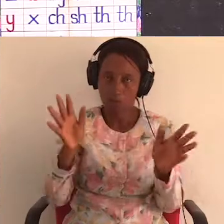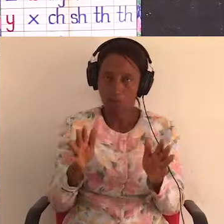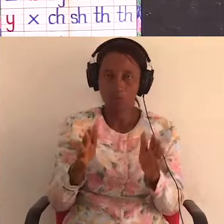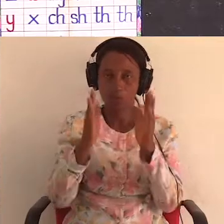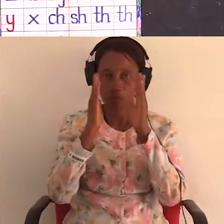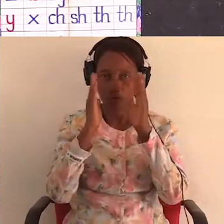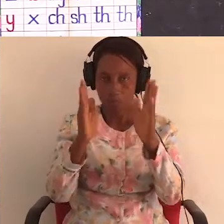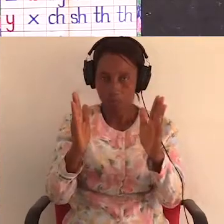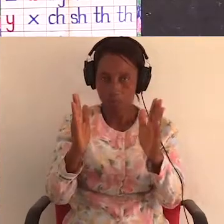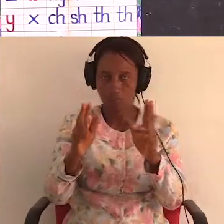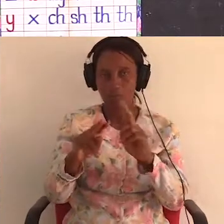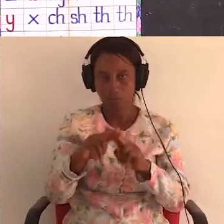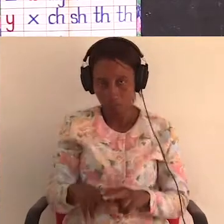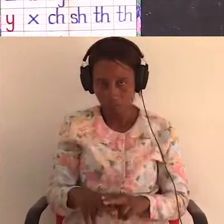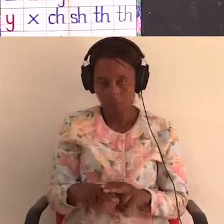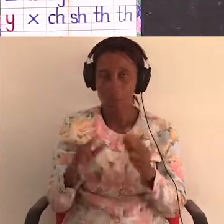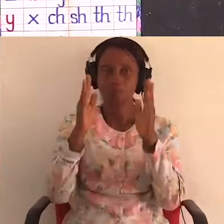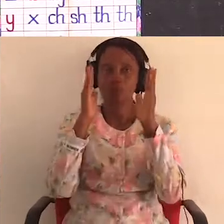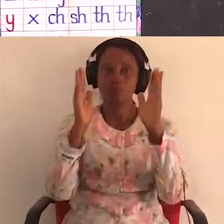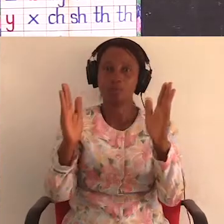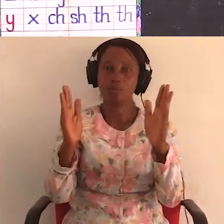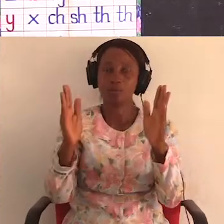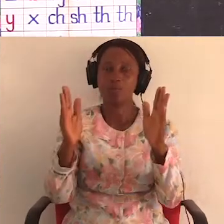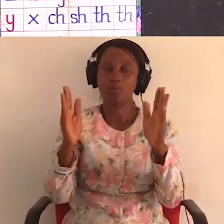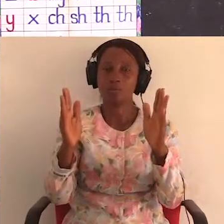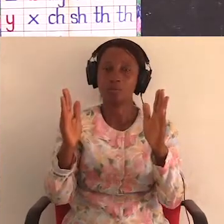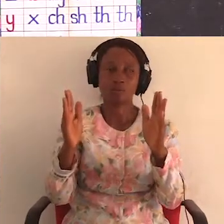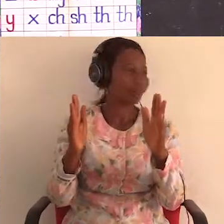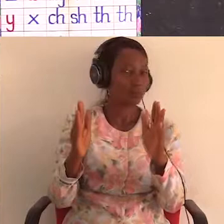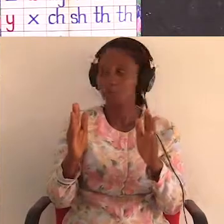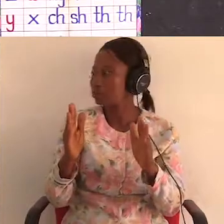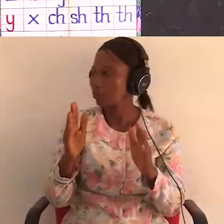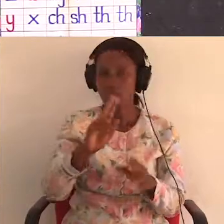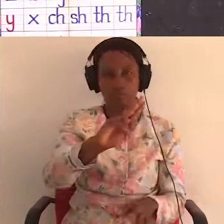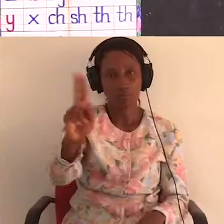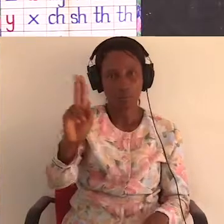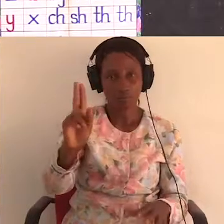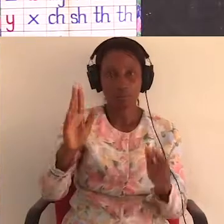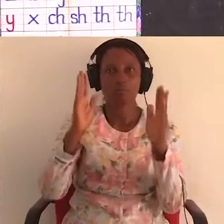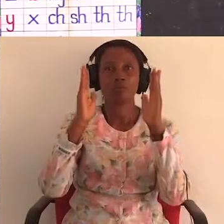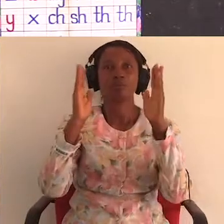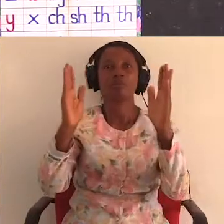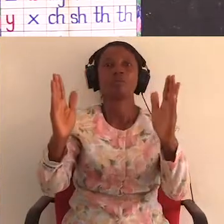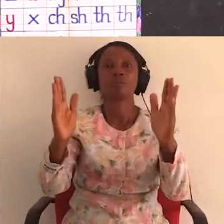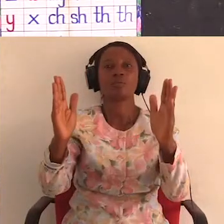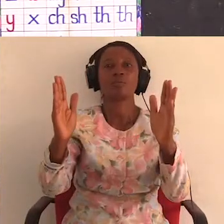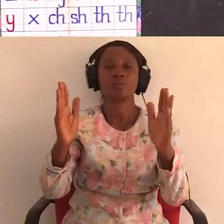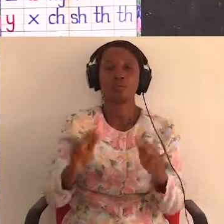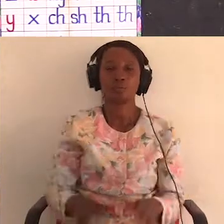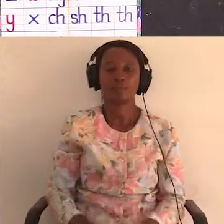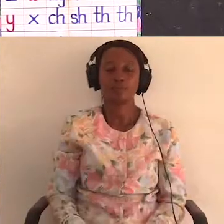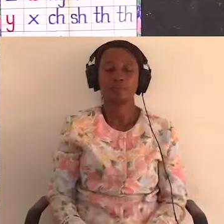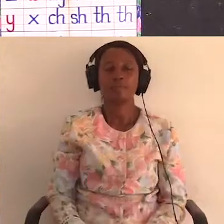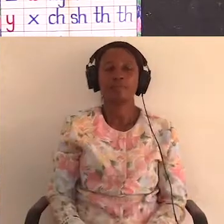attentively. I will read the storyline twice. You listen and